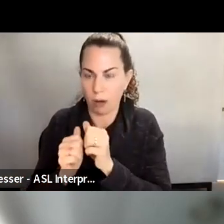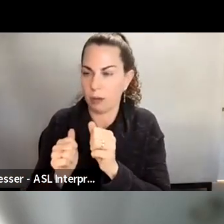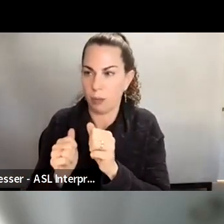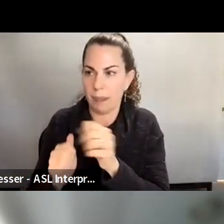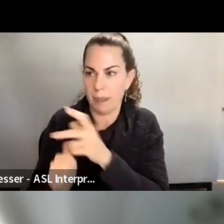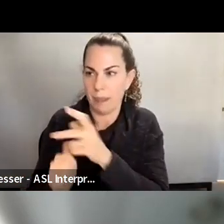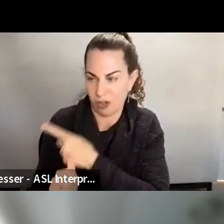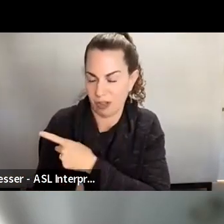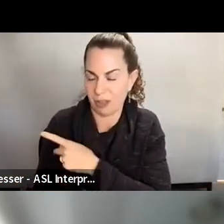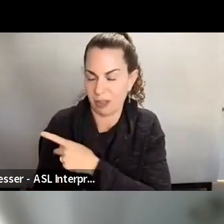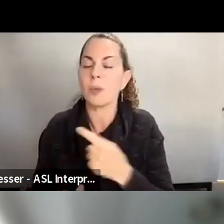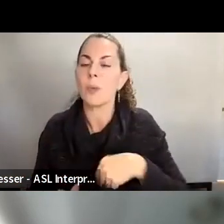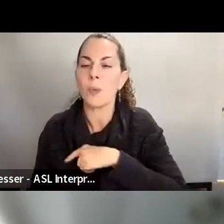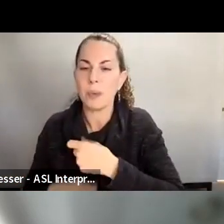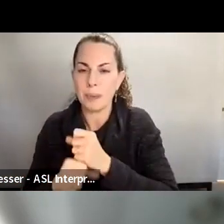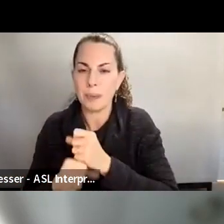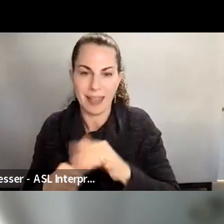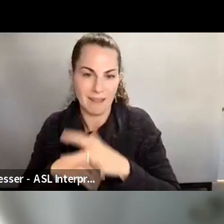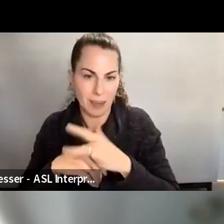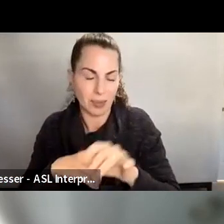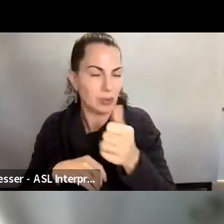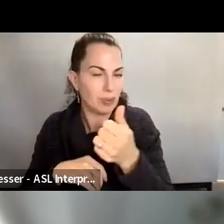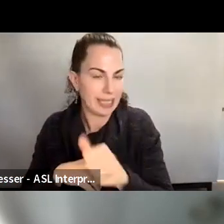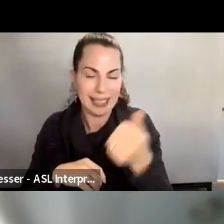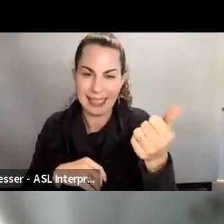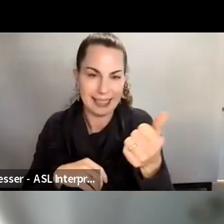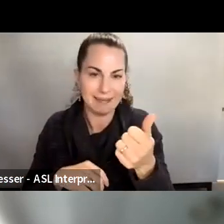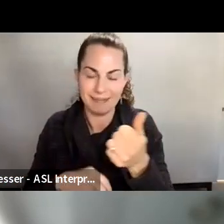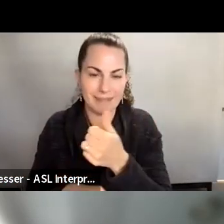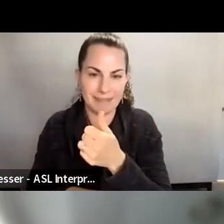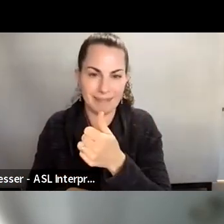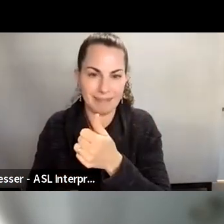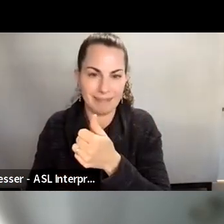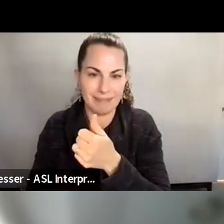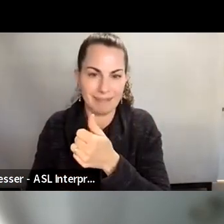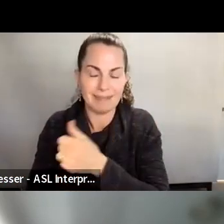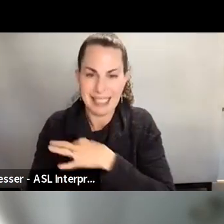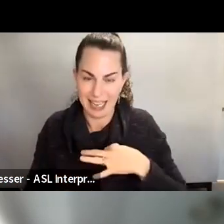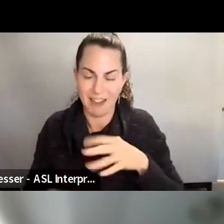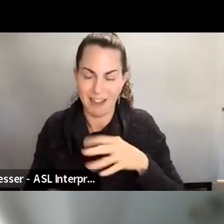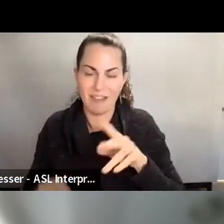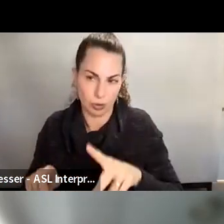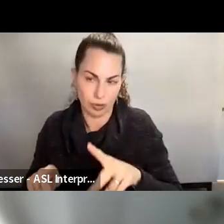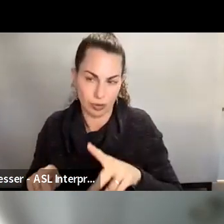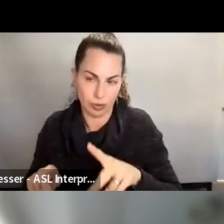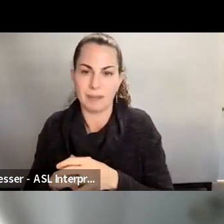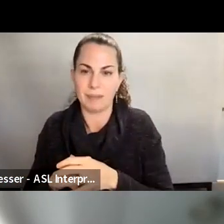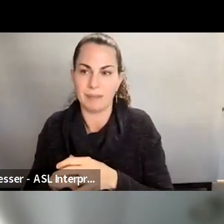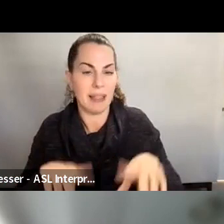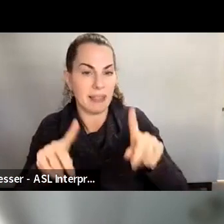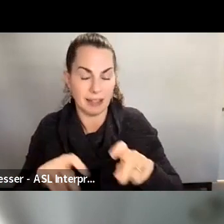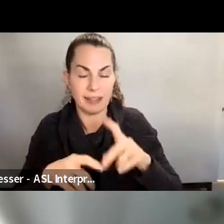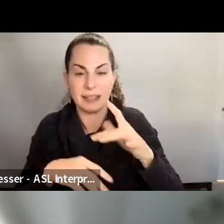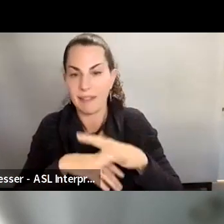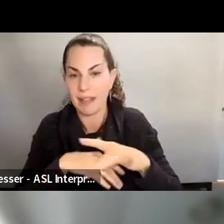this available to any staff person that was clinical. The testing, the tests are available for